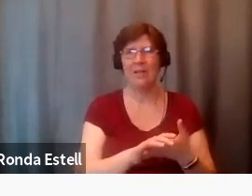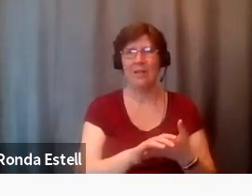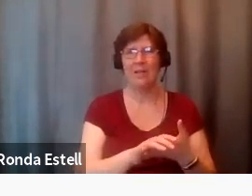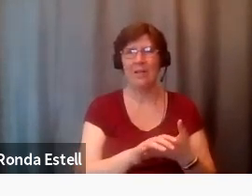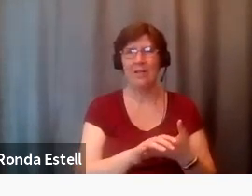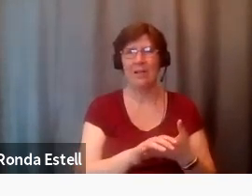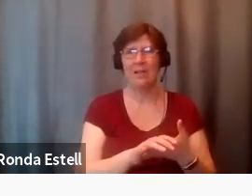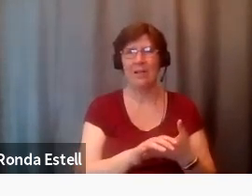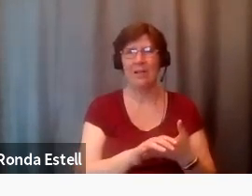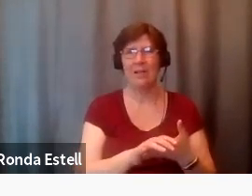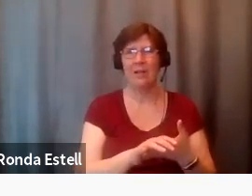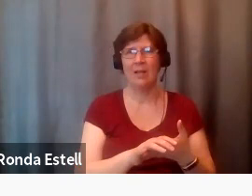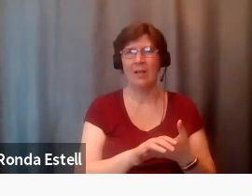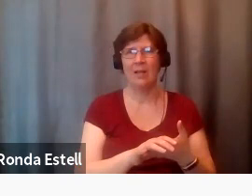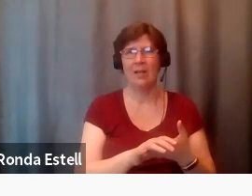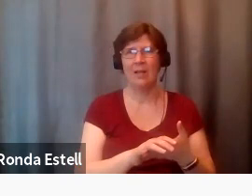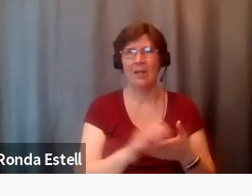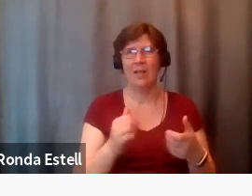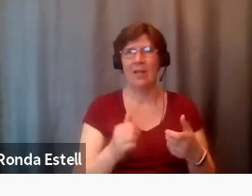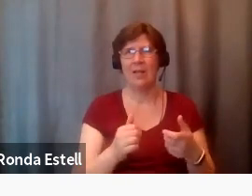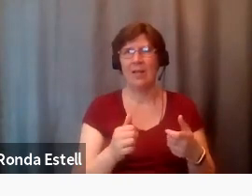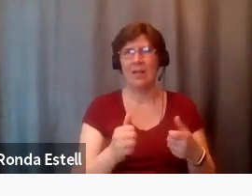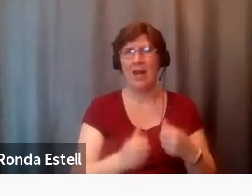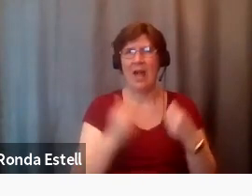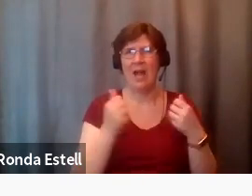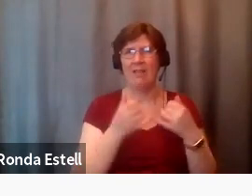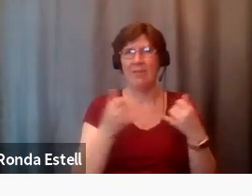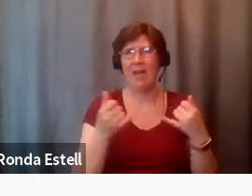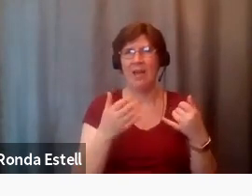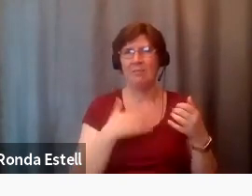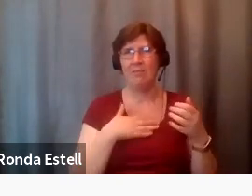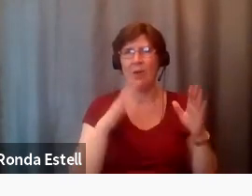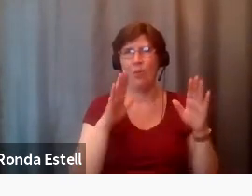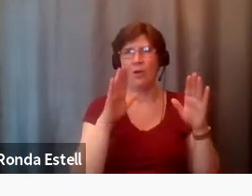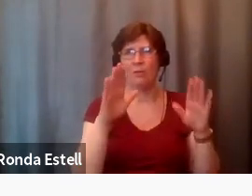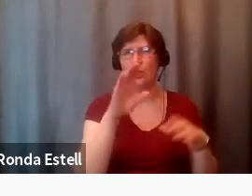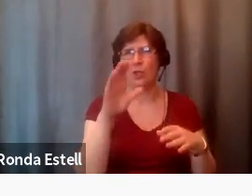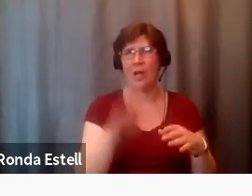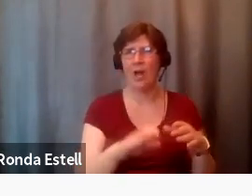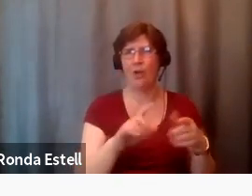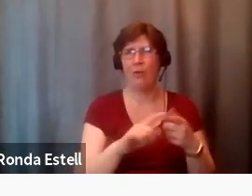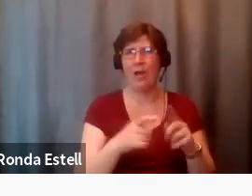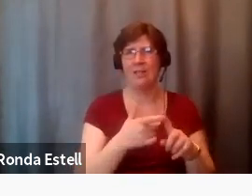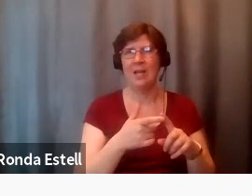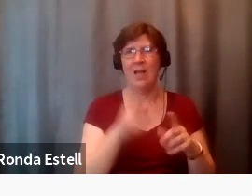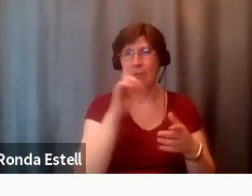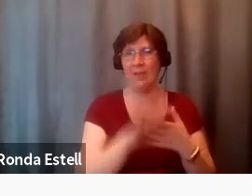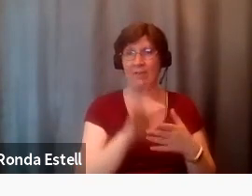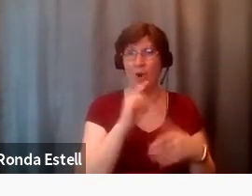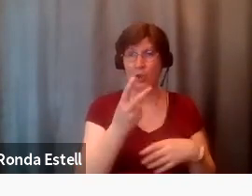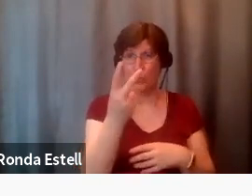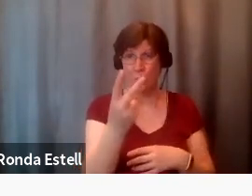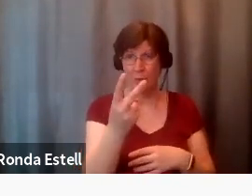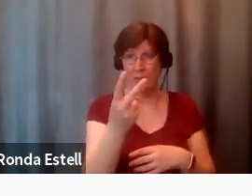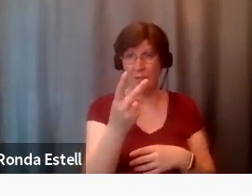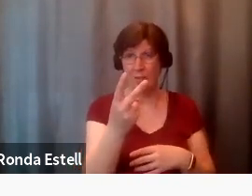and Lifeline, me, my wonderful Chicago friends, there are two